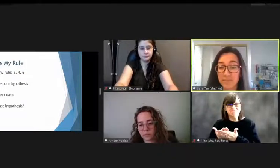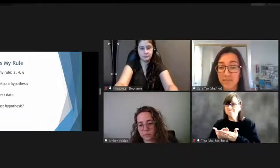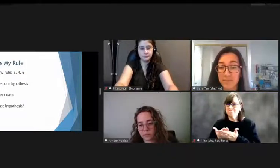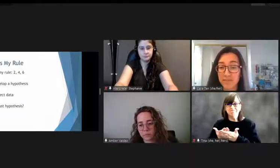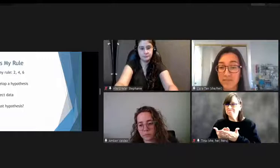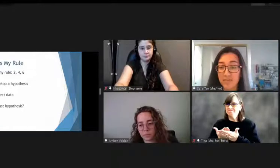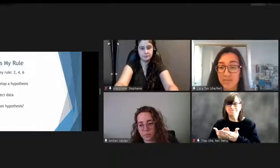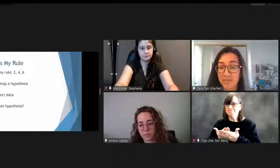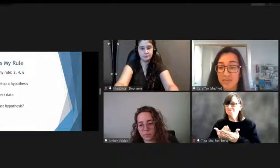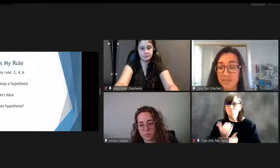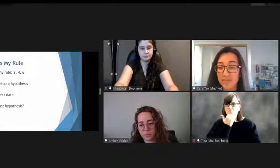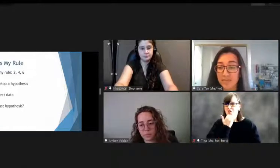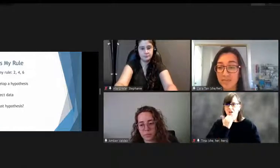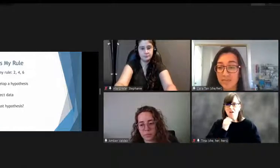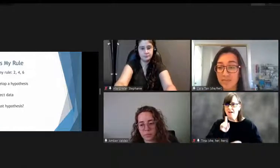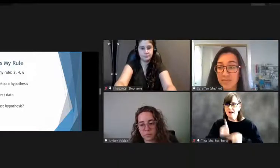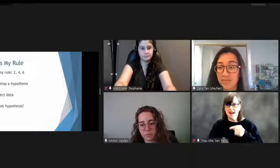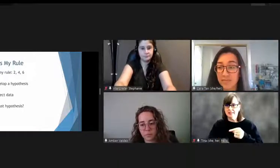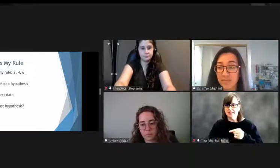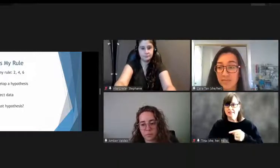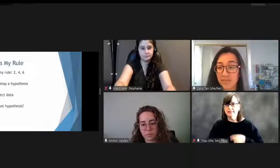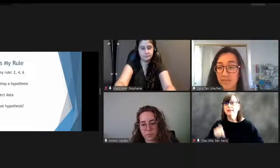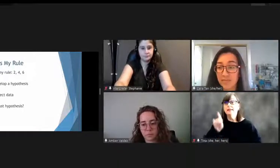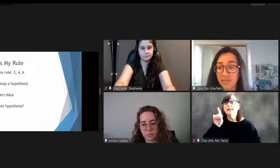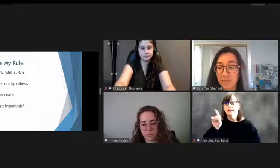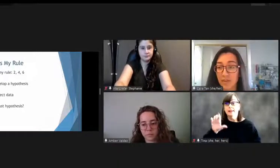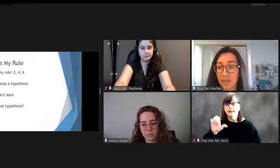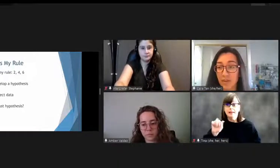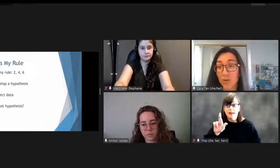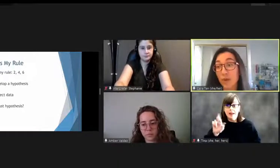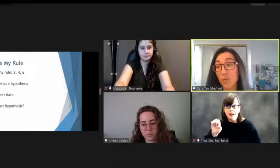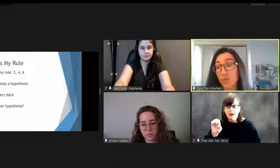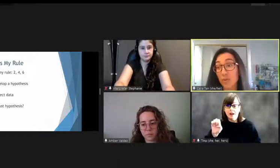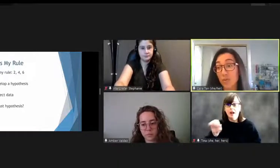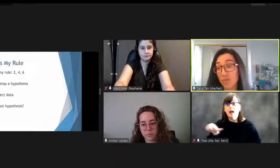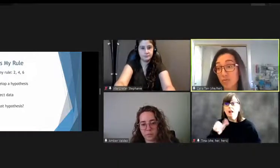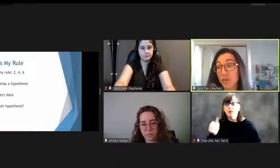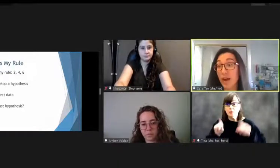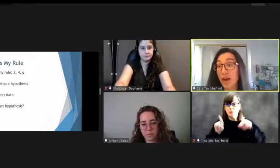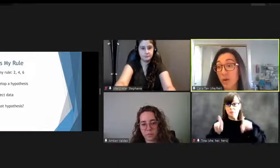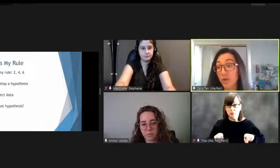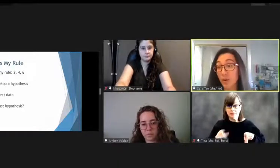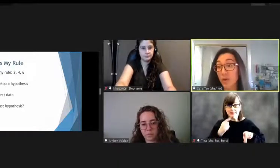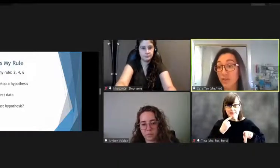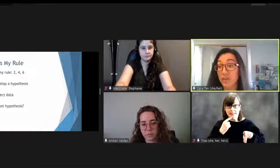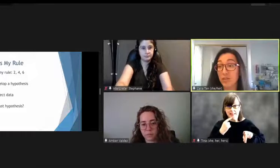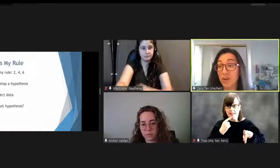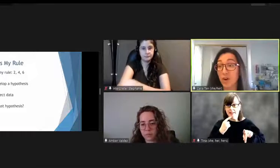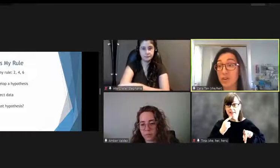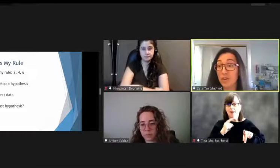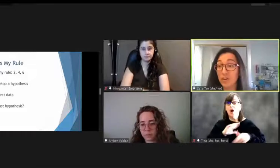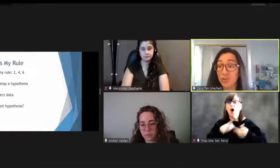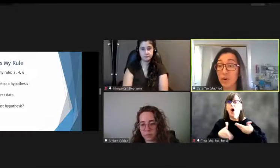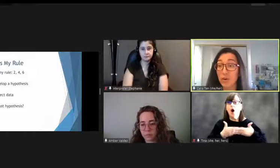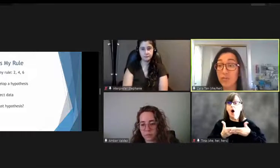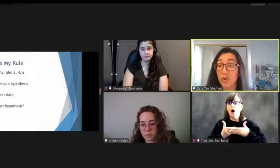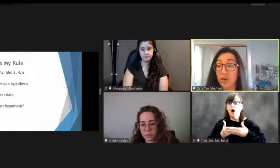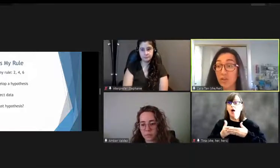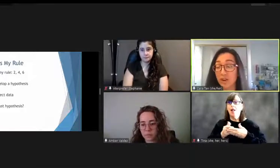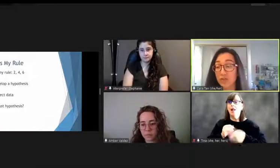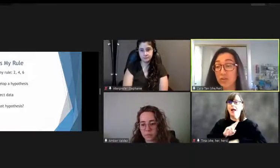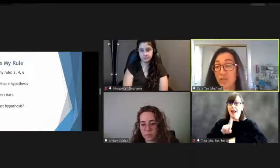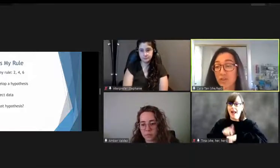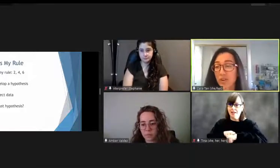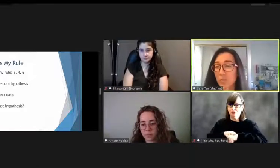I would make the addition that they're all natural numbers as well. Okay, well, yeah, that would go with it. If they're all even numbers, they're also